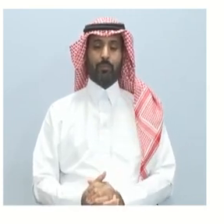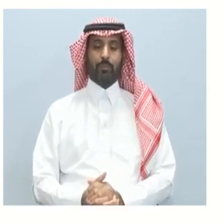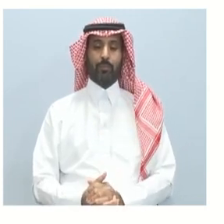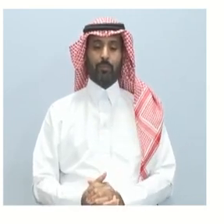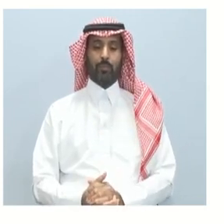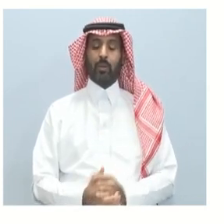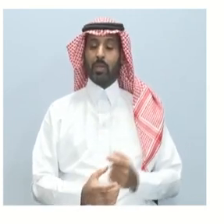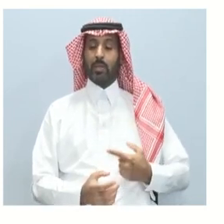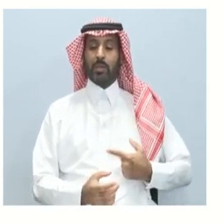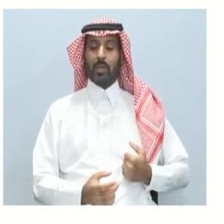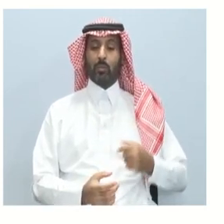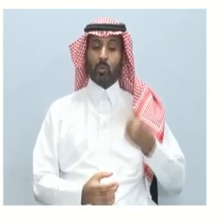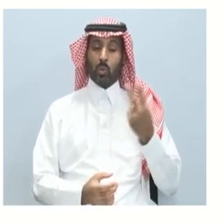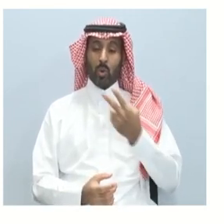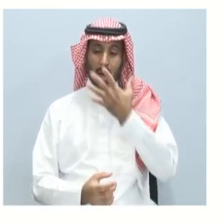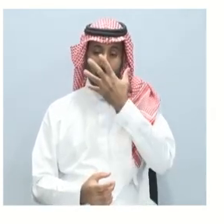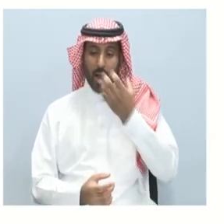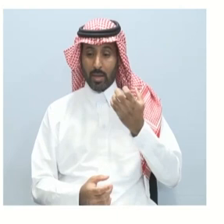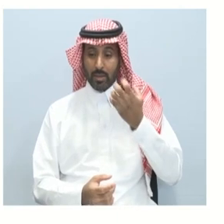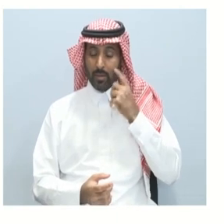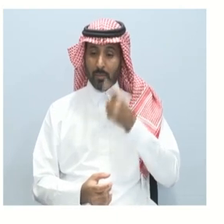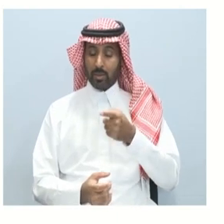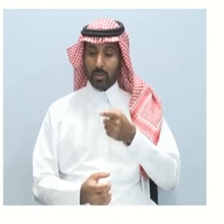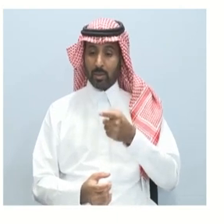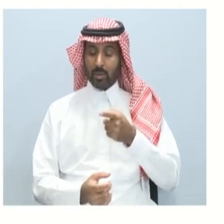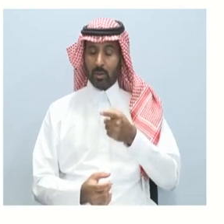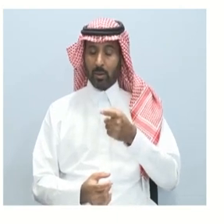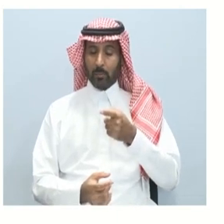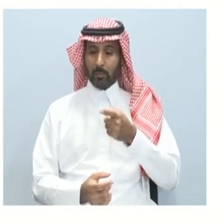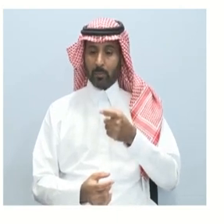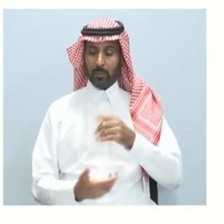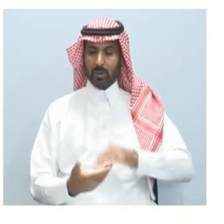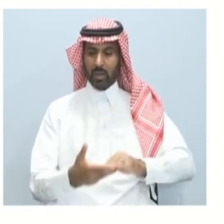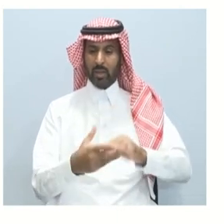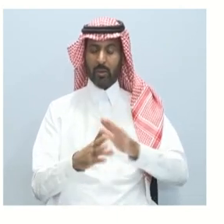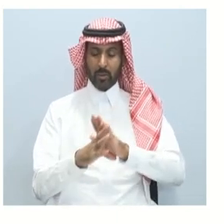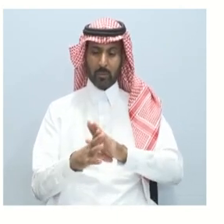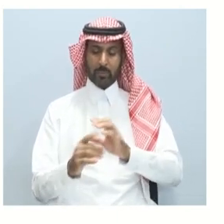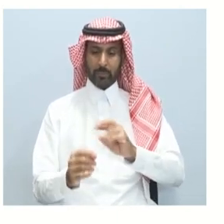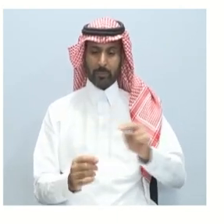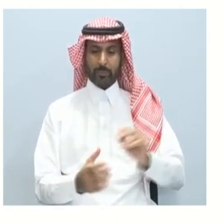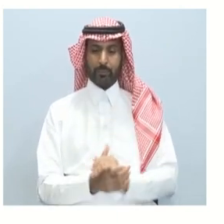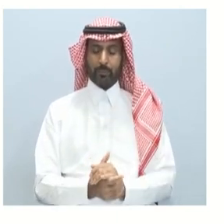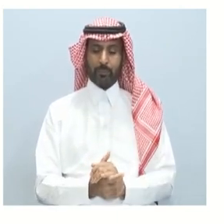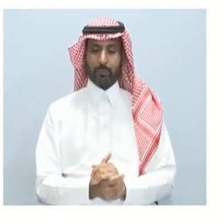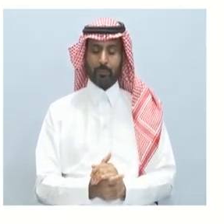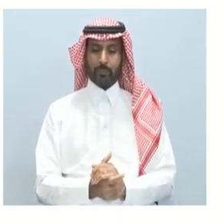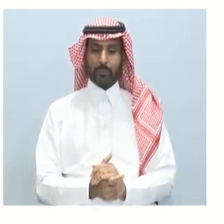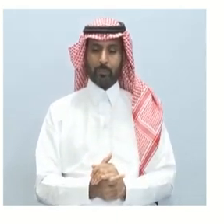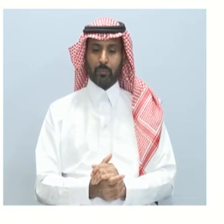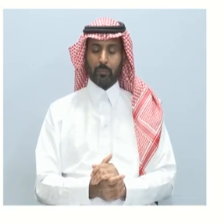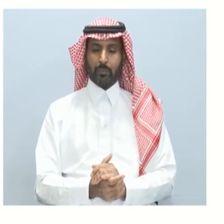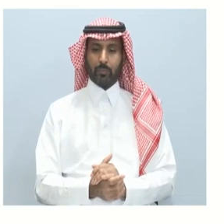Name two animals that make up for each other's deficiencies, and how do they do this? So we mentioned something